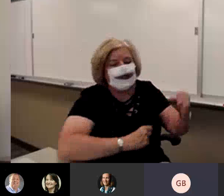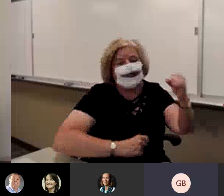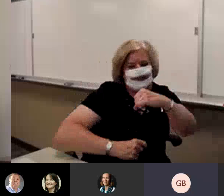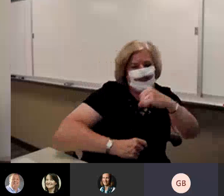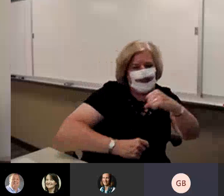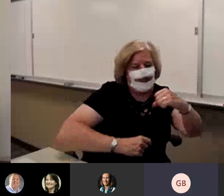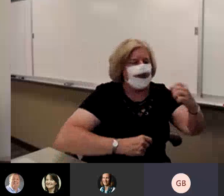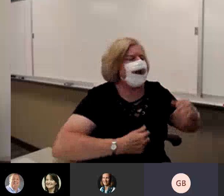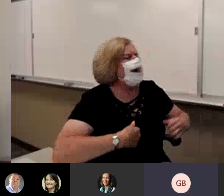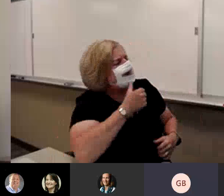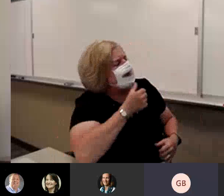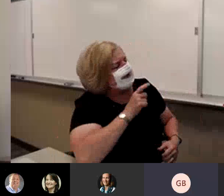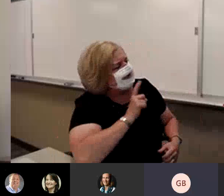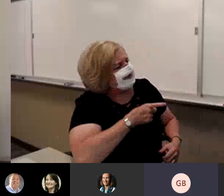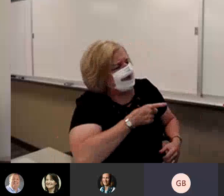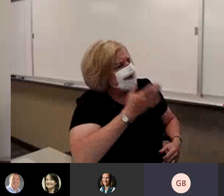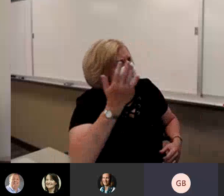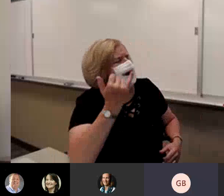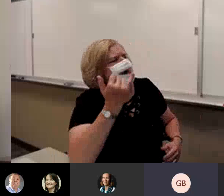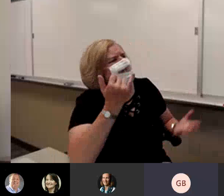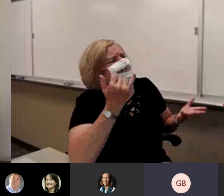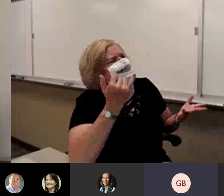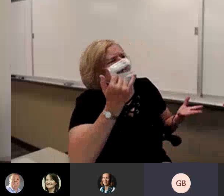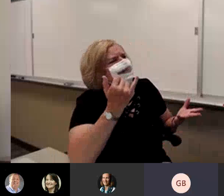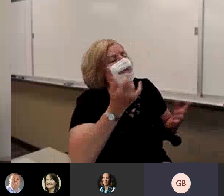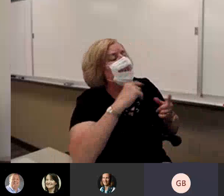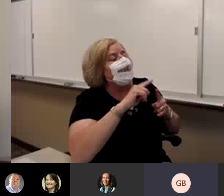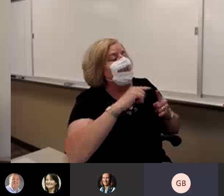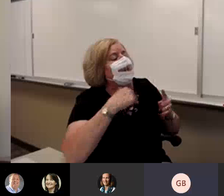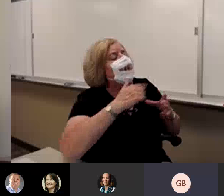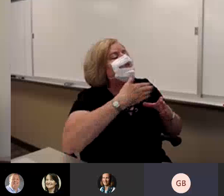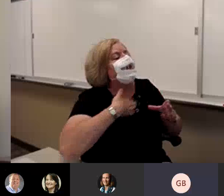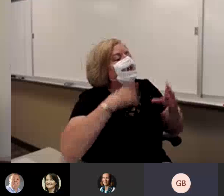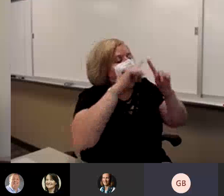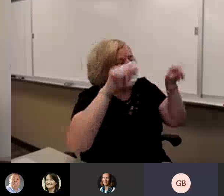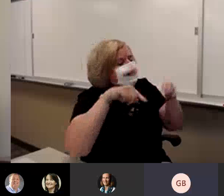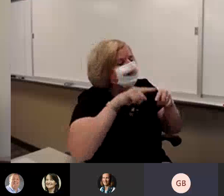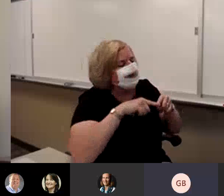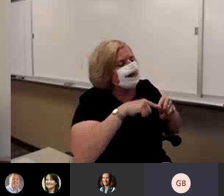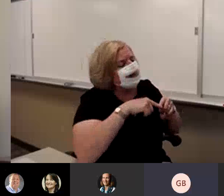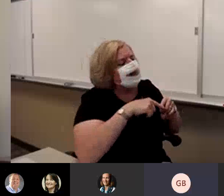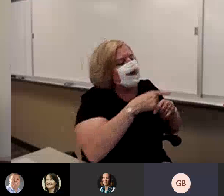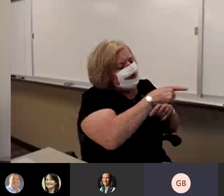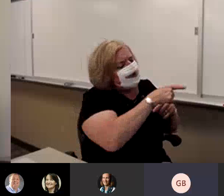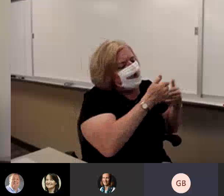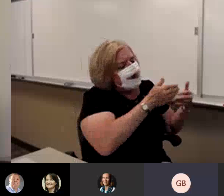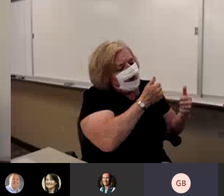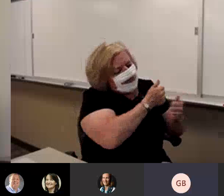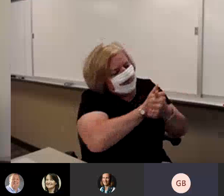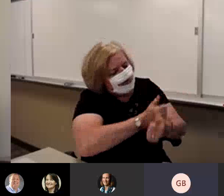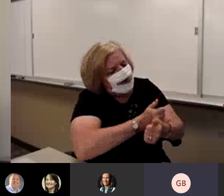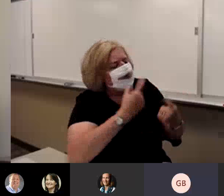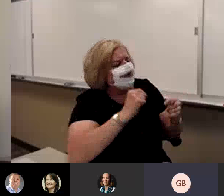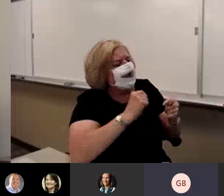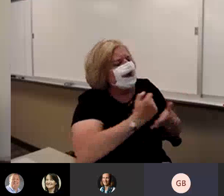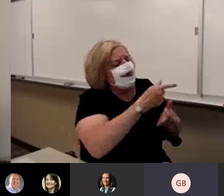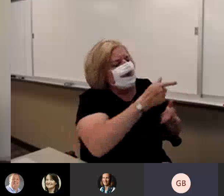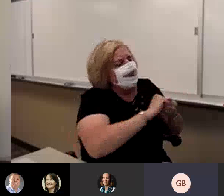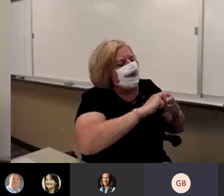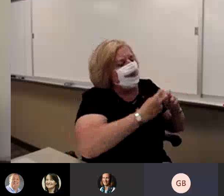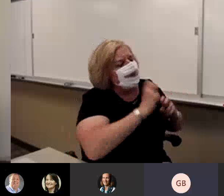I'm not sure. Okay. So when I share my screen, Glenda, just kind of follow along a little bit, and then we can try to troubleshoot that later. That's